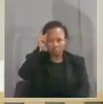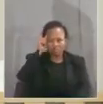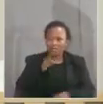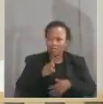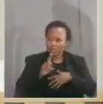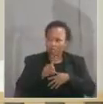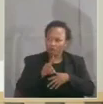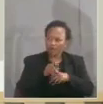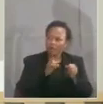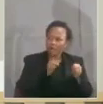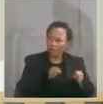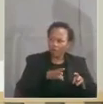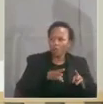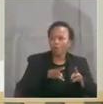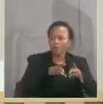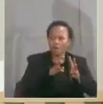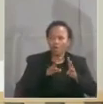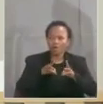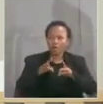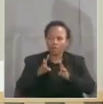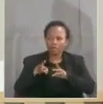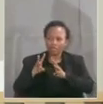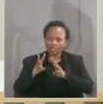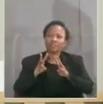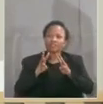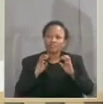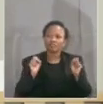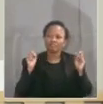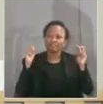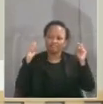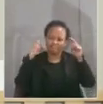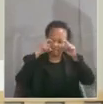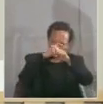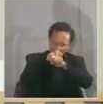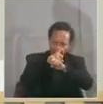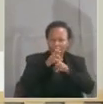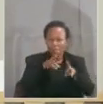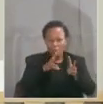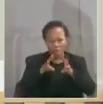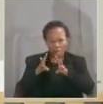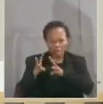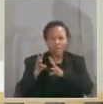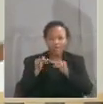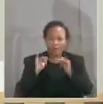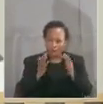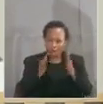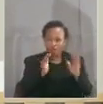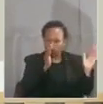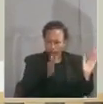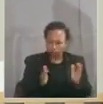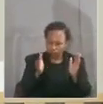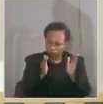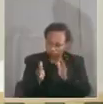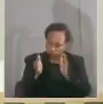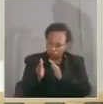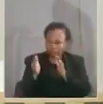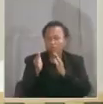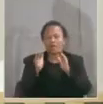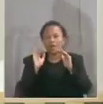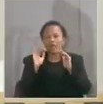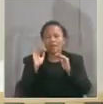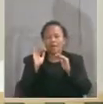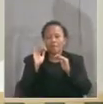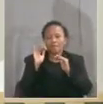sophisticated methods that are applied nowadays with organized crime groupings to